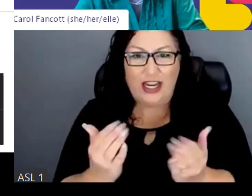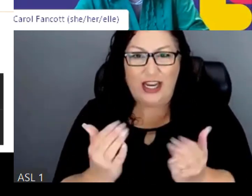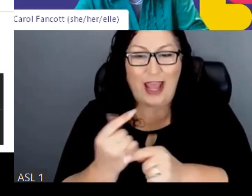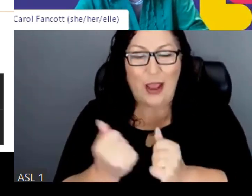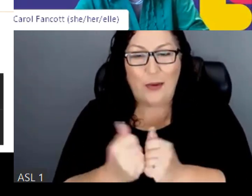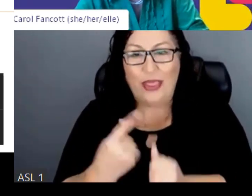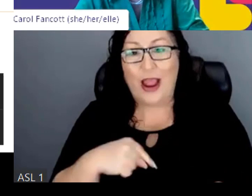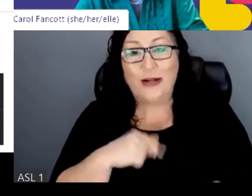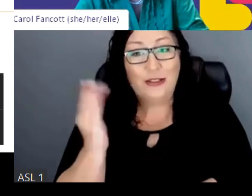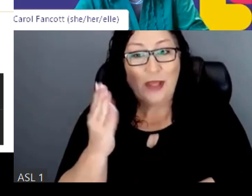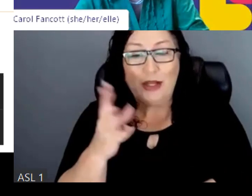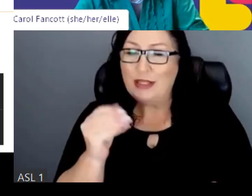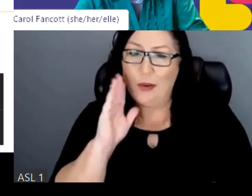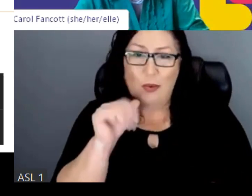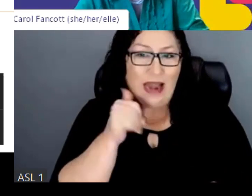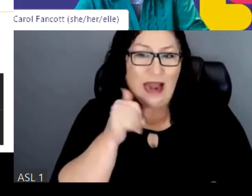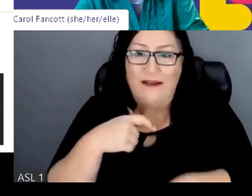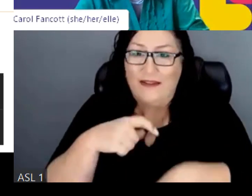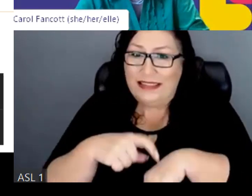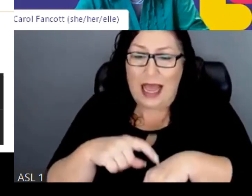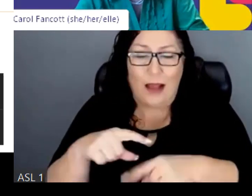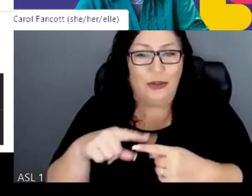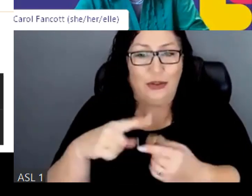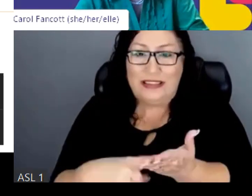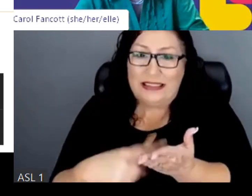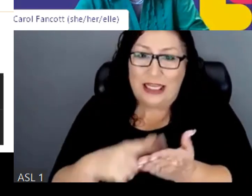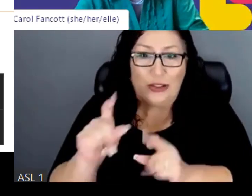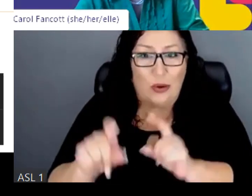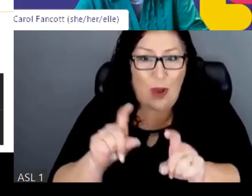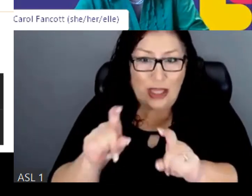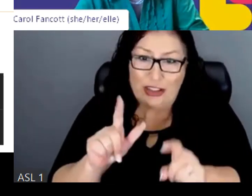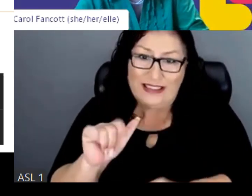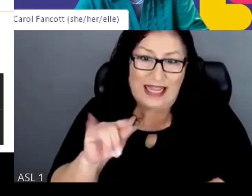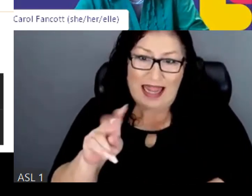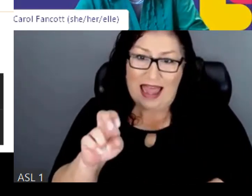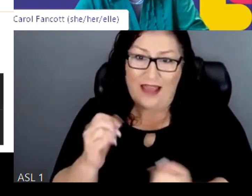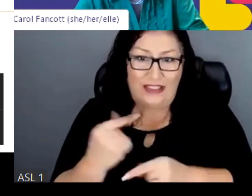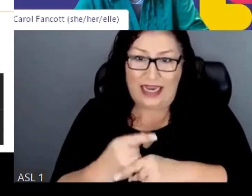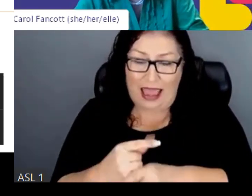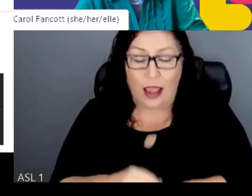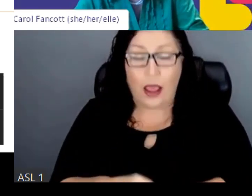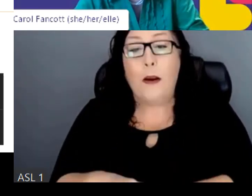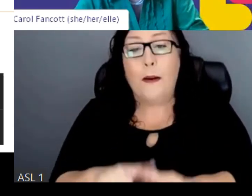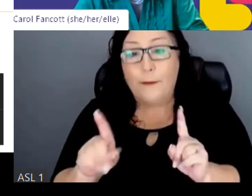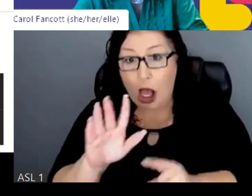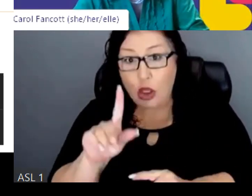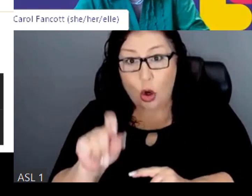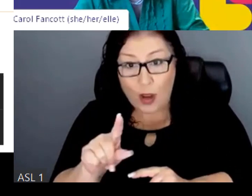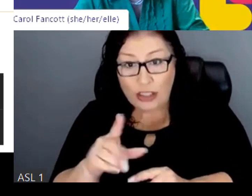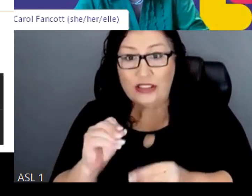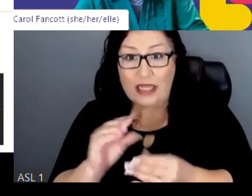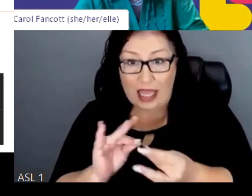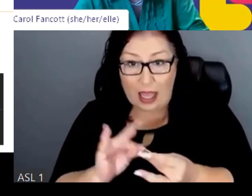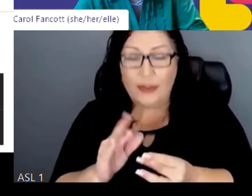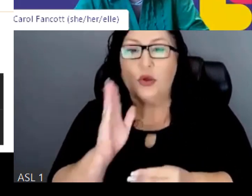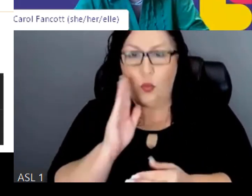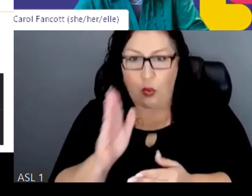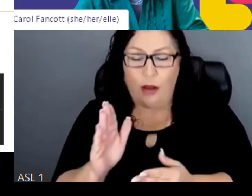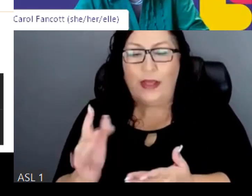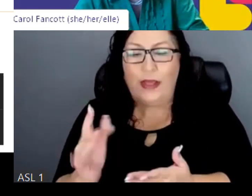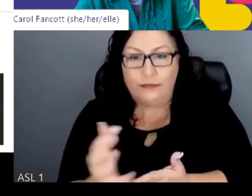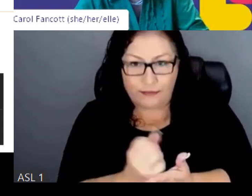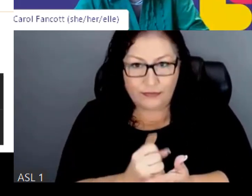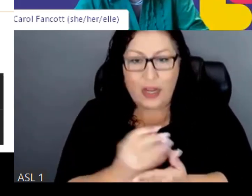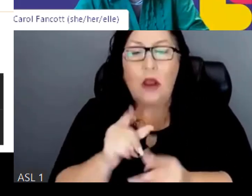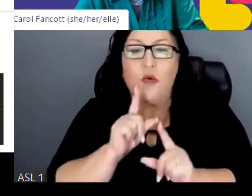agenda today with our speakers, and there will not be the time to discuss questions live today. However, your questions and comments